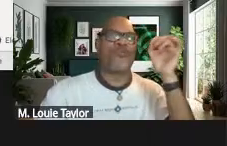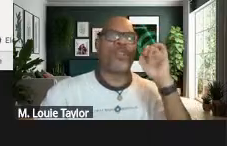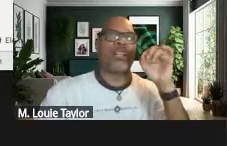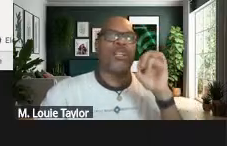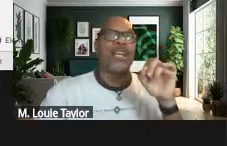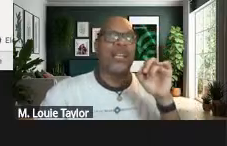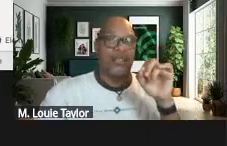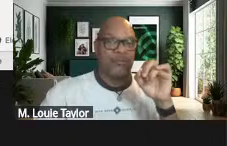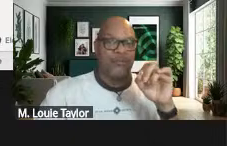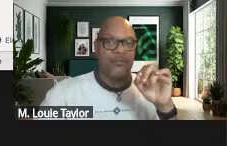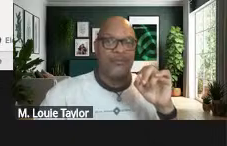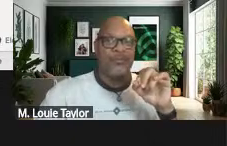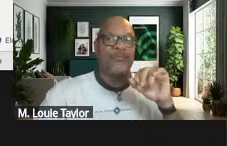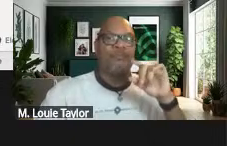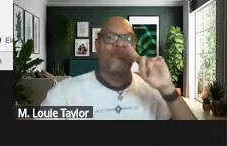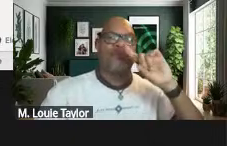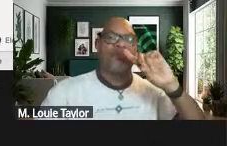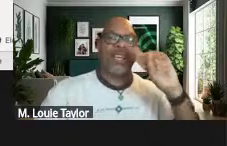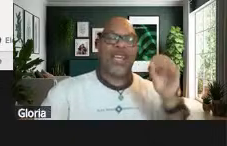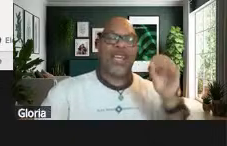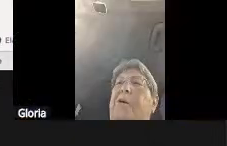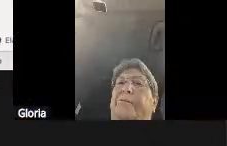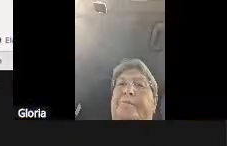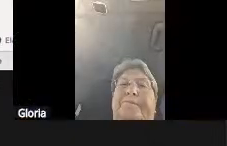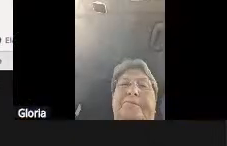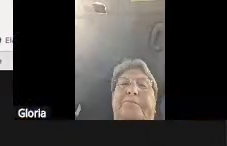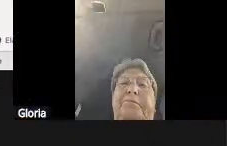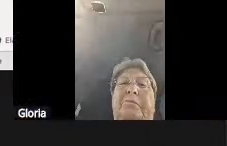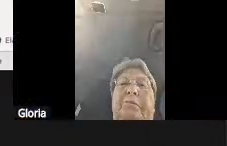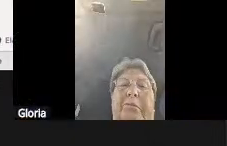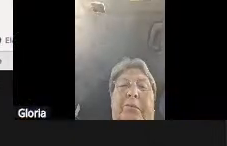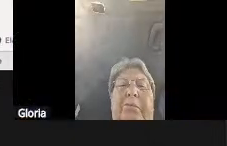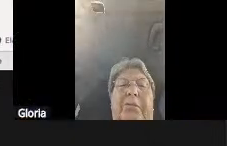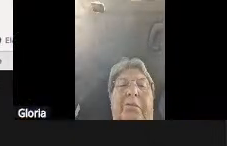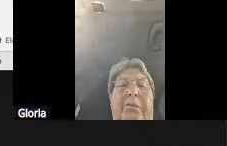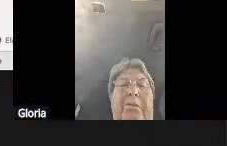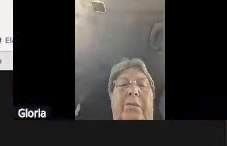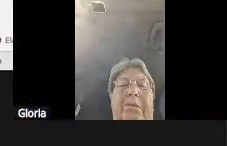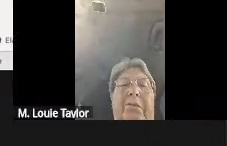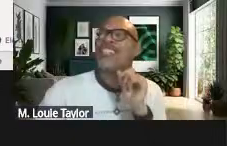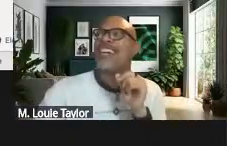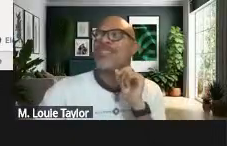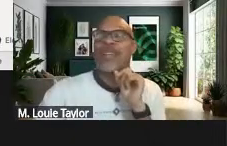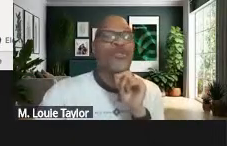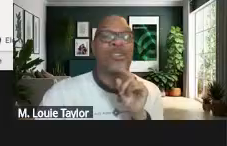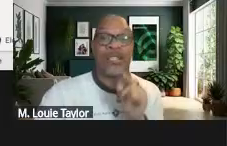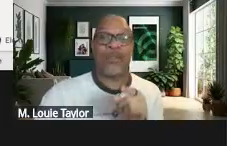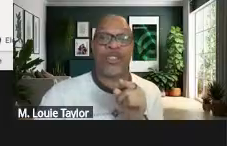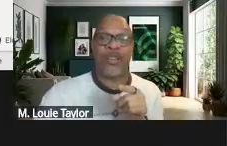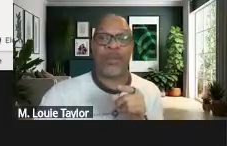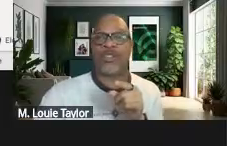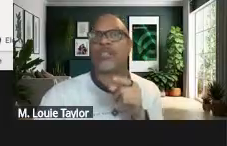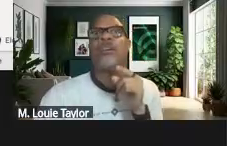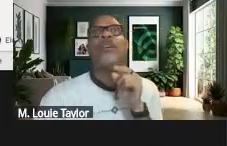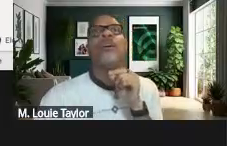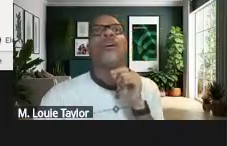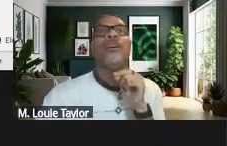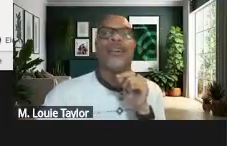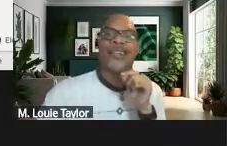after you click the link, enter your Yeah. email. Because I did not realize somebody was going to send me their email